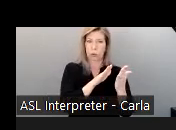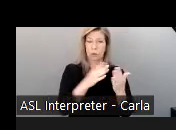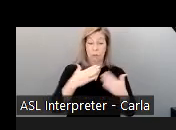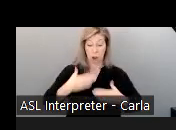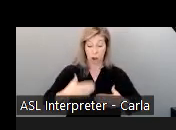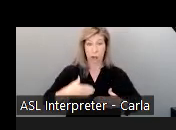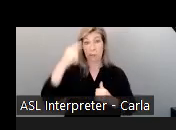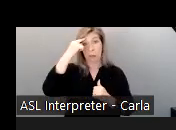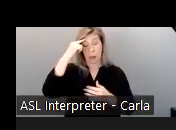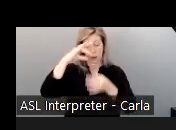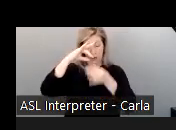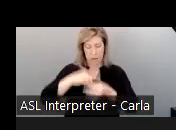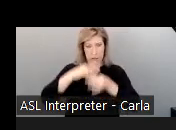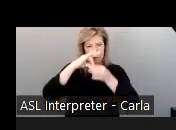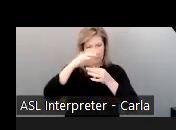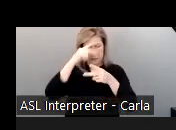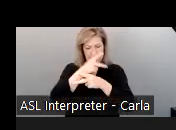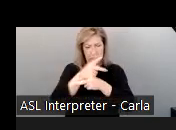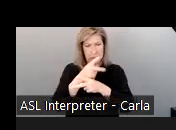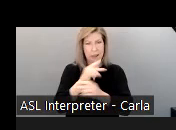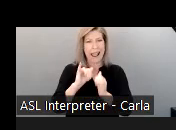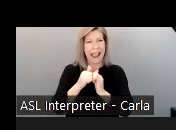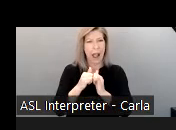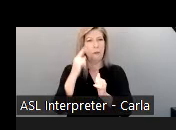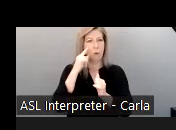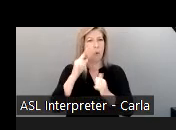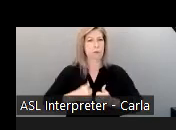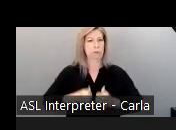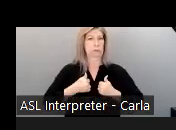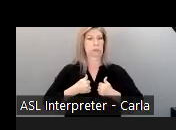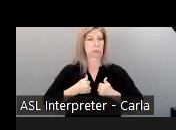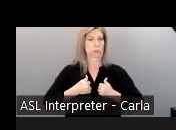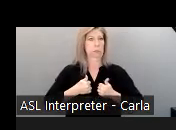mind adapted for optimal survival in a dangerous world."